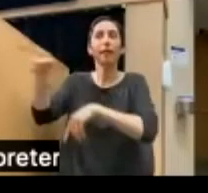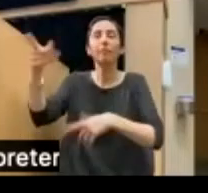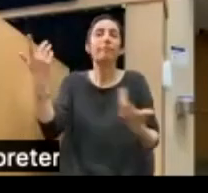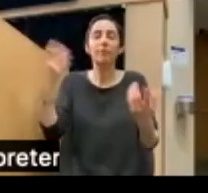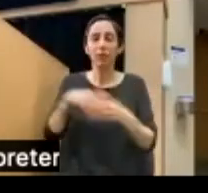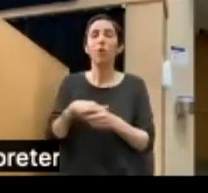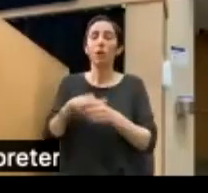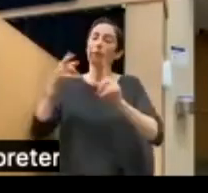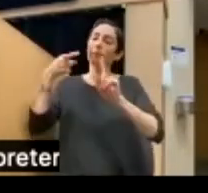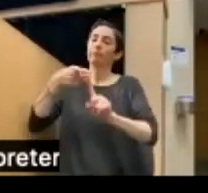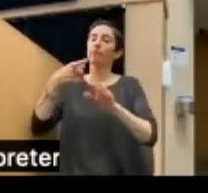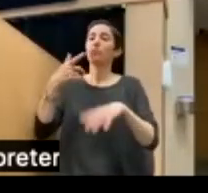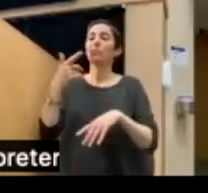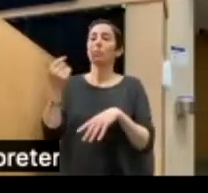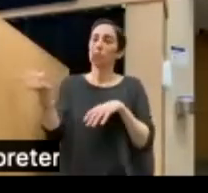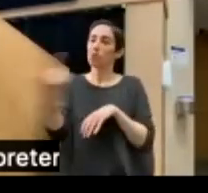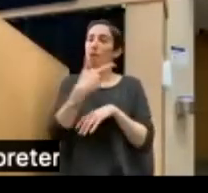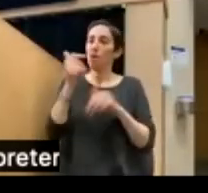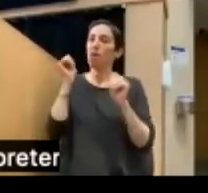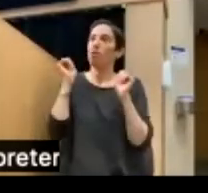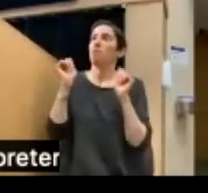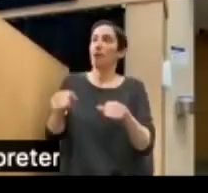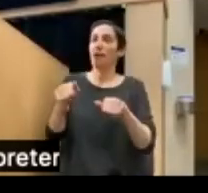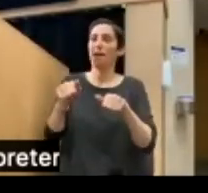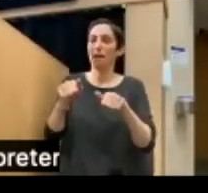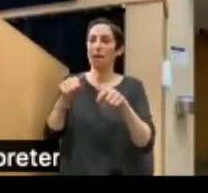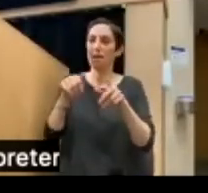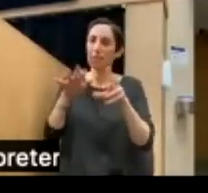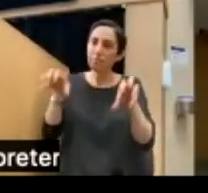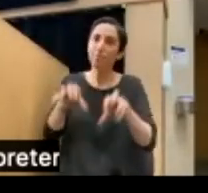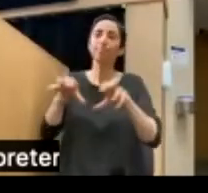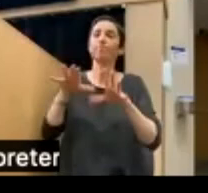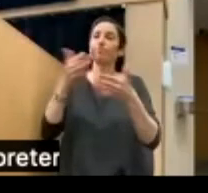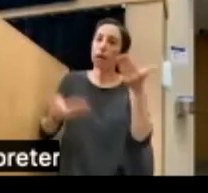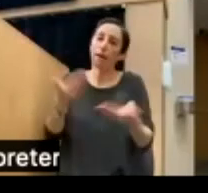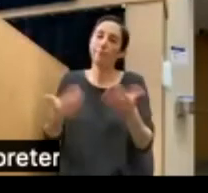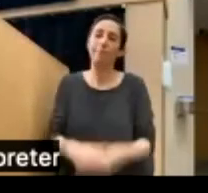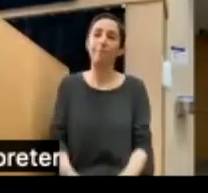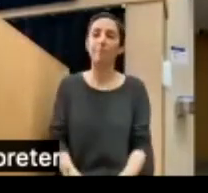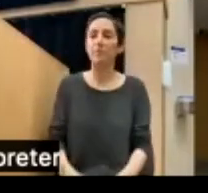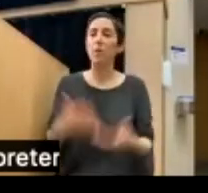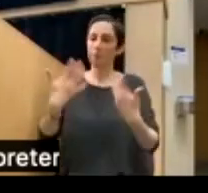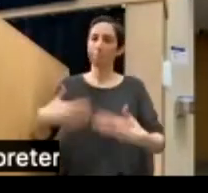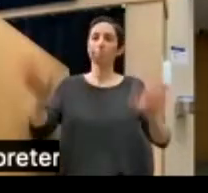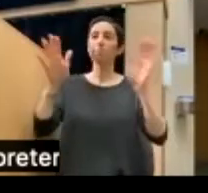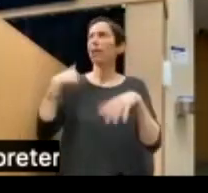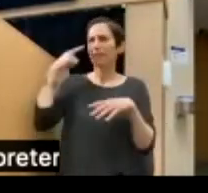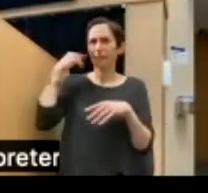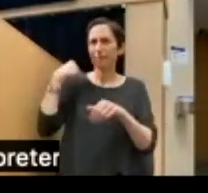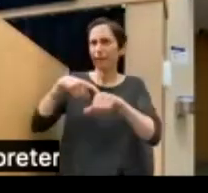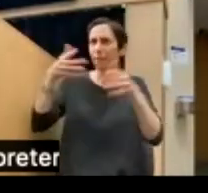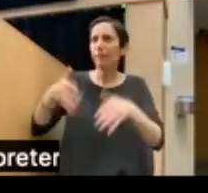all do something about. So with that, I'll go ahead and end. And I think we've got some time for some questions too, if there's anyone.